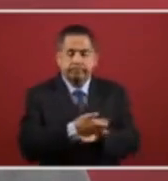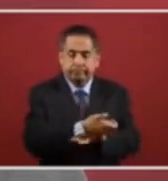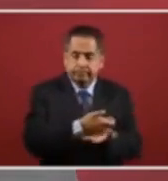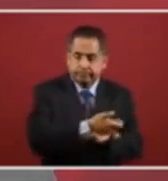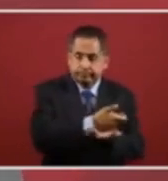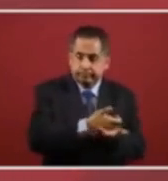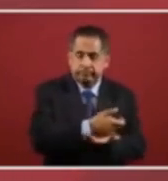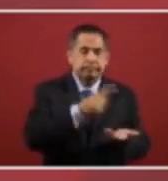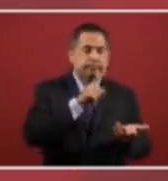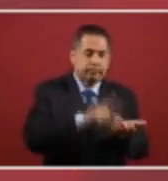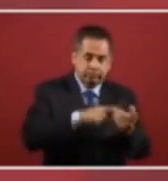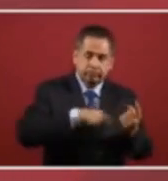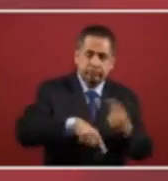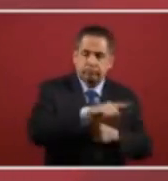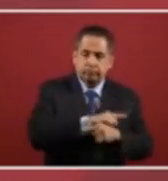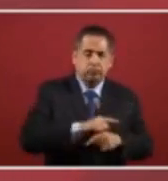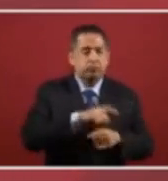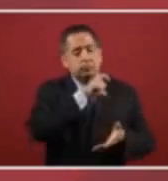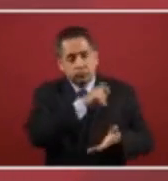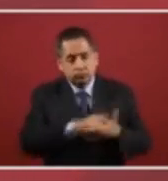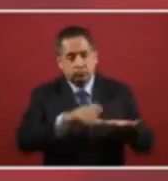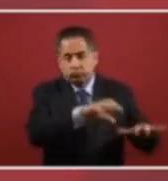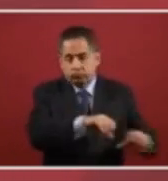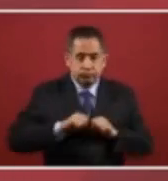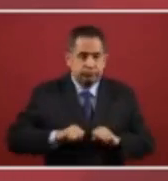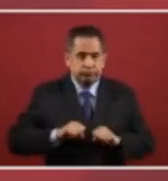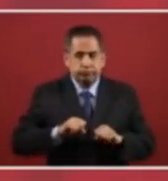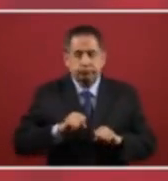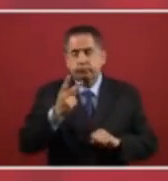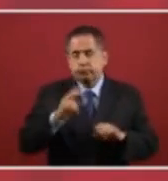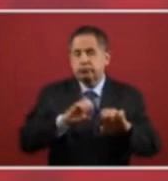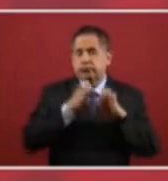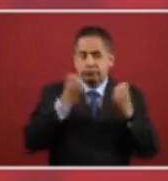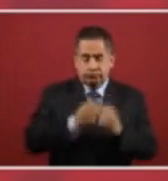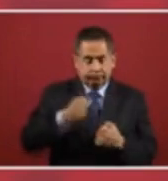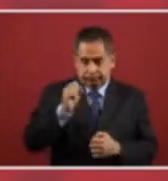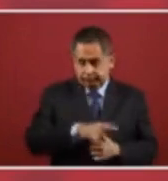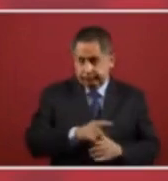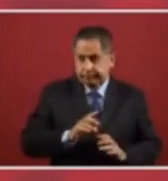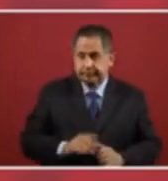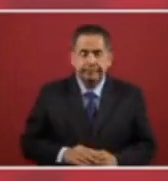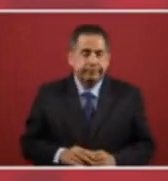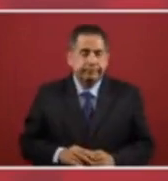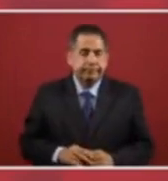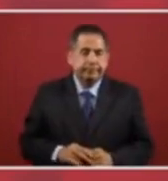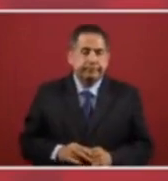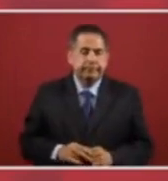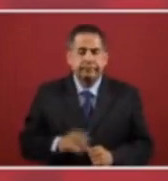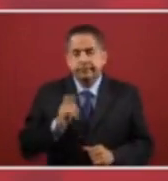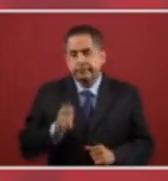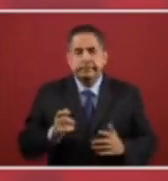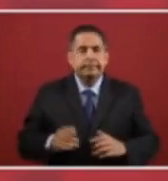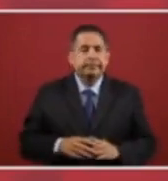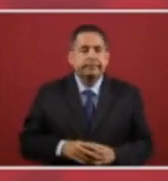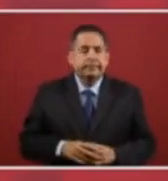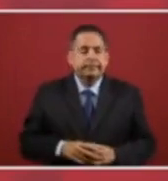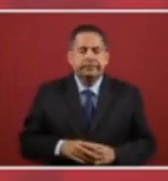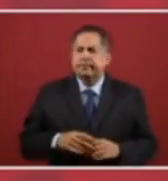they will be able to finance the expenses of the acquisition of the two stadiums,